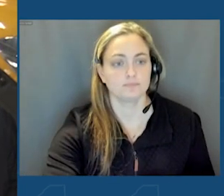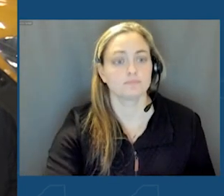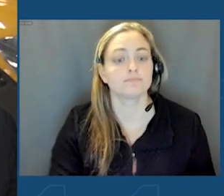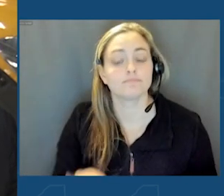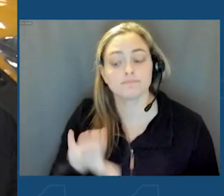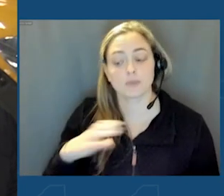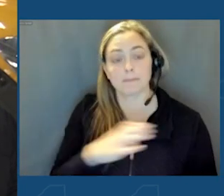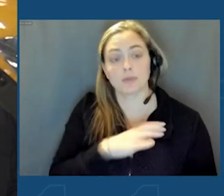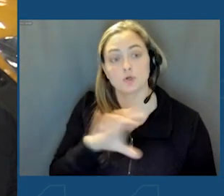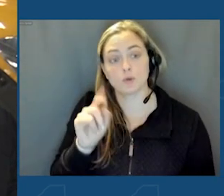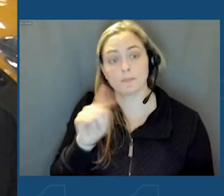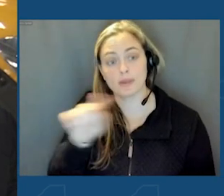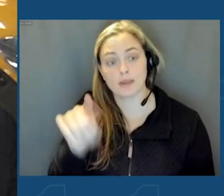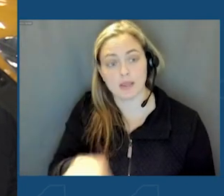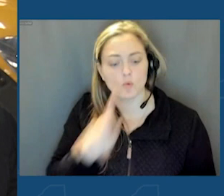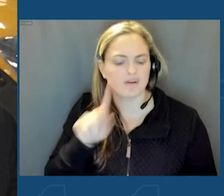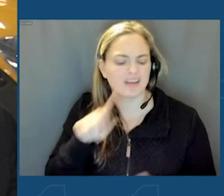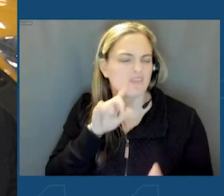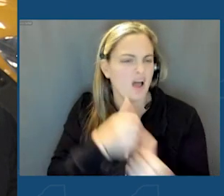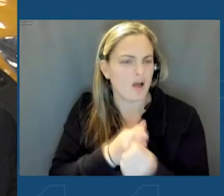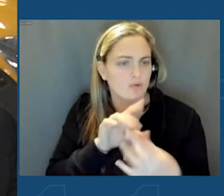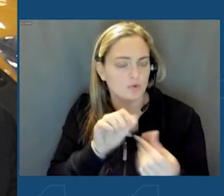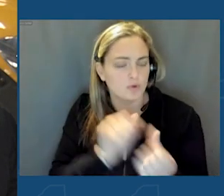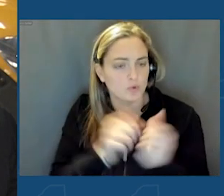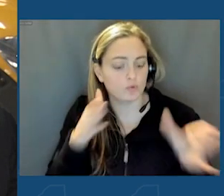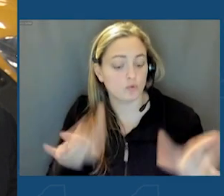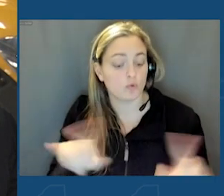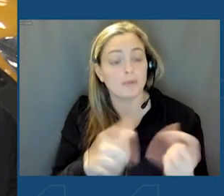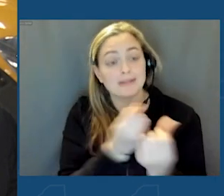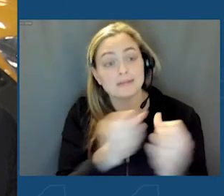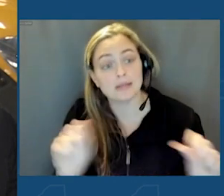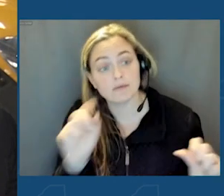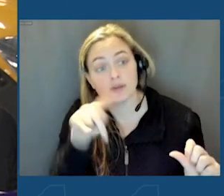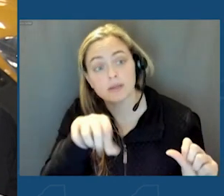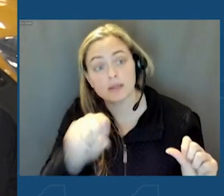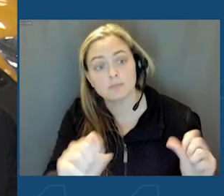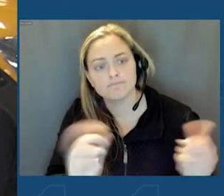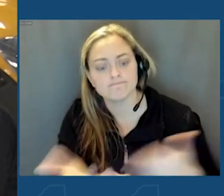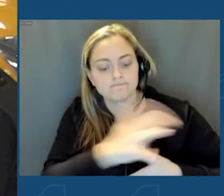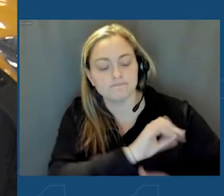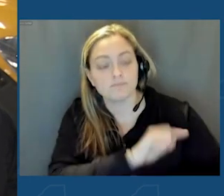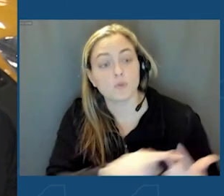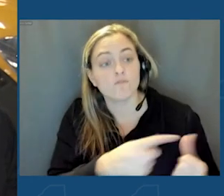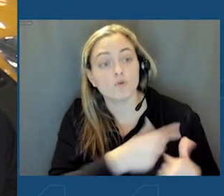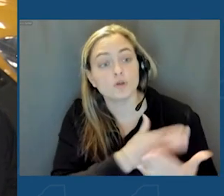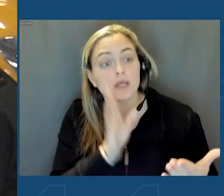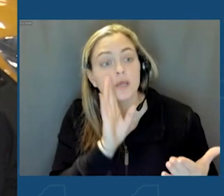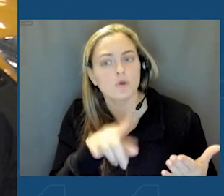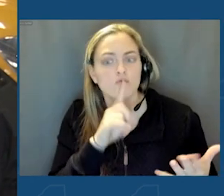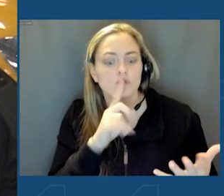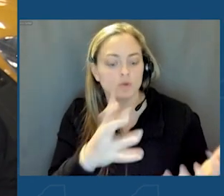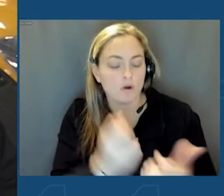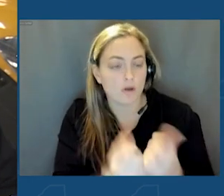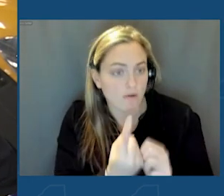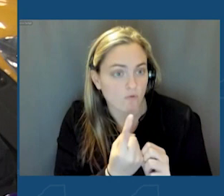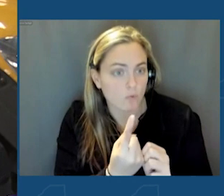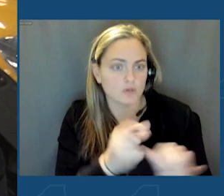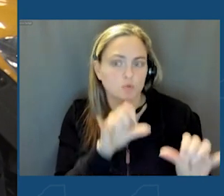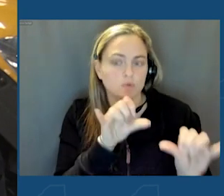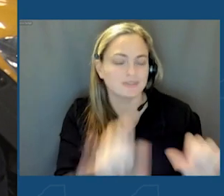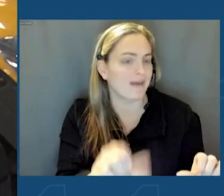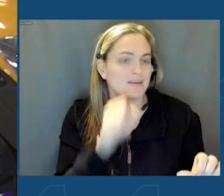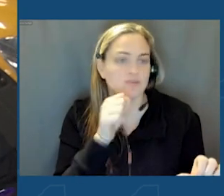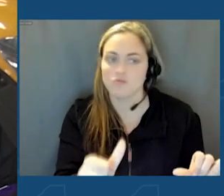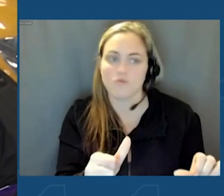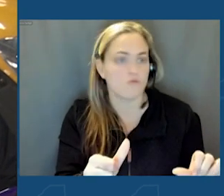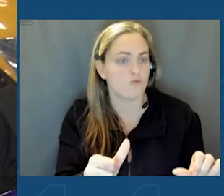will give an update on the roads but just some safety tips number one as the governor said we really really want everyone to stay off the